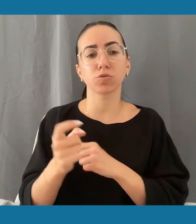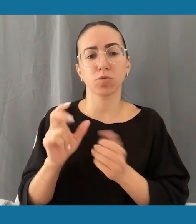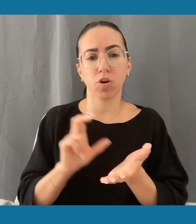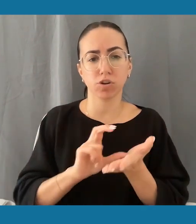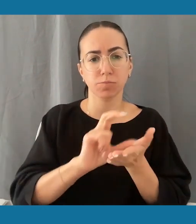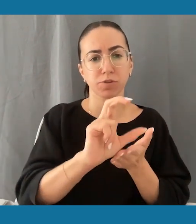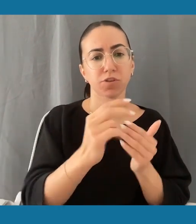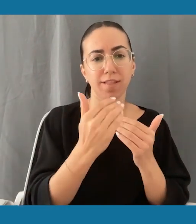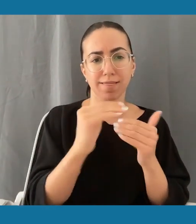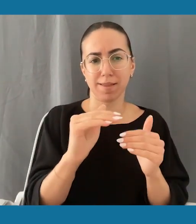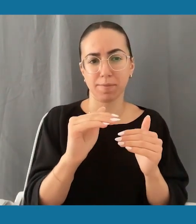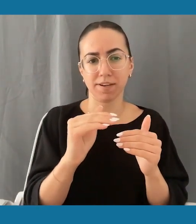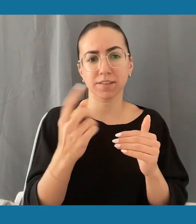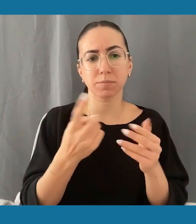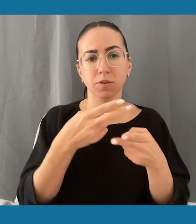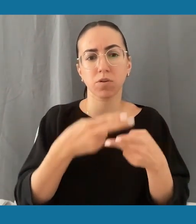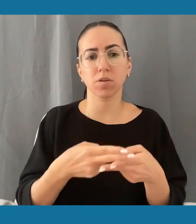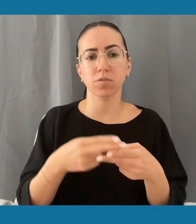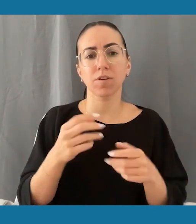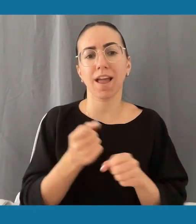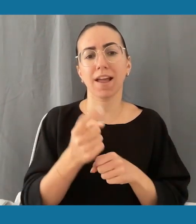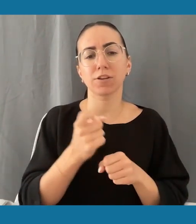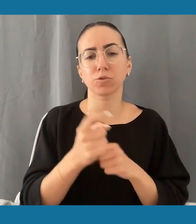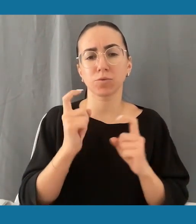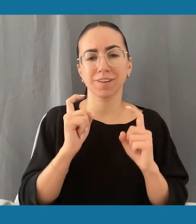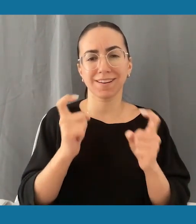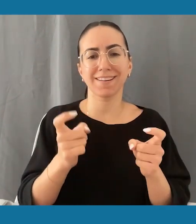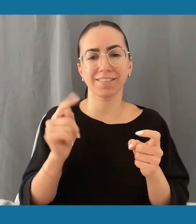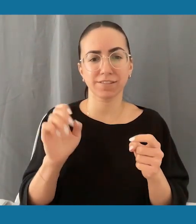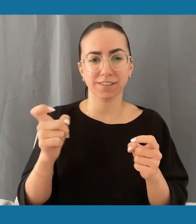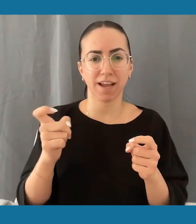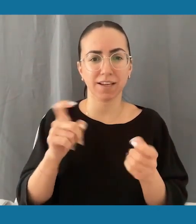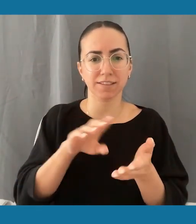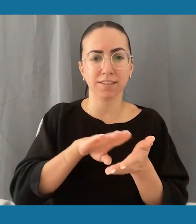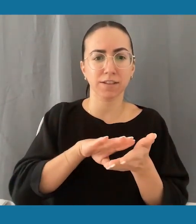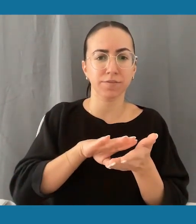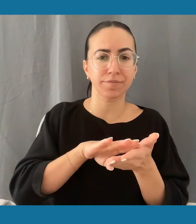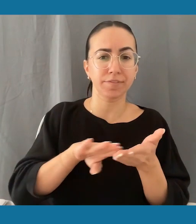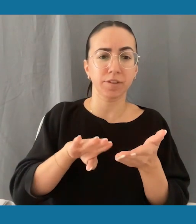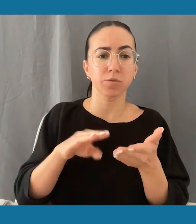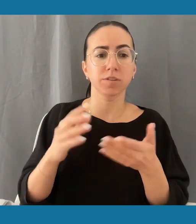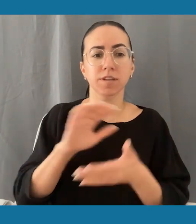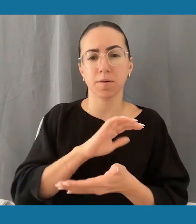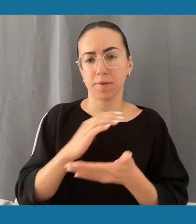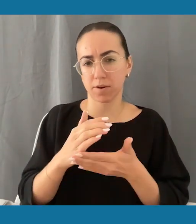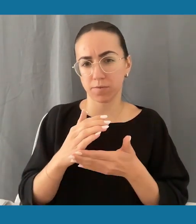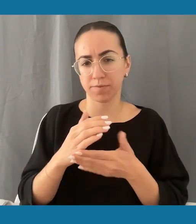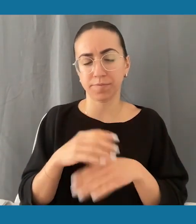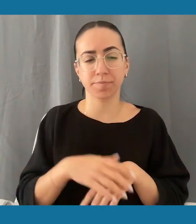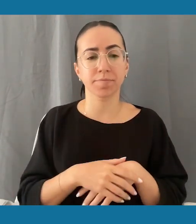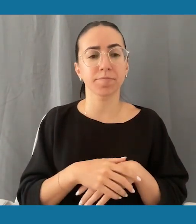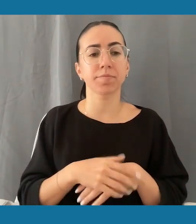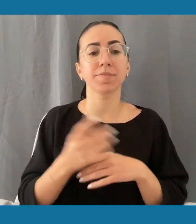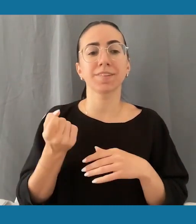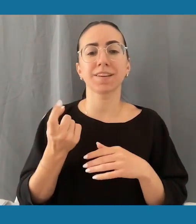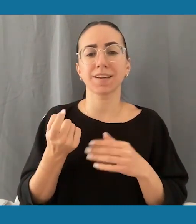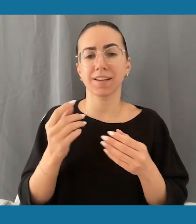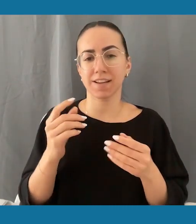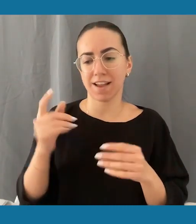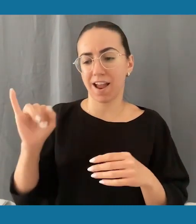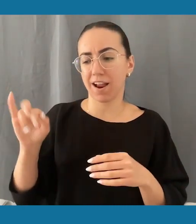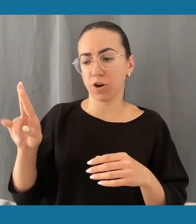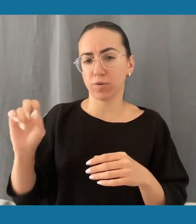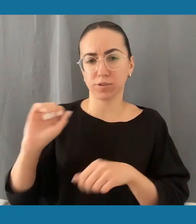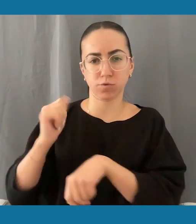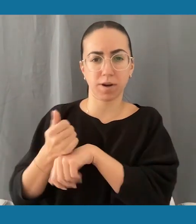call the annual gift tax exclusion amount. The annual gift tax exclusion amount is a number published by the IRS and which goes up